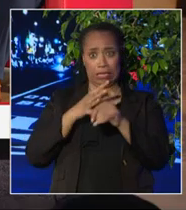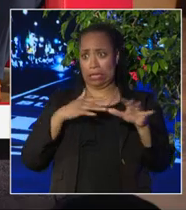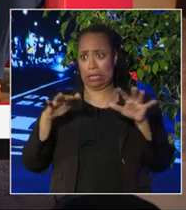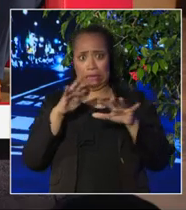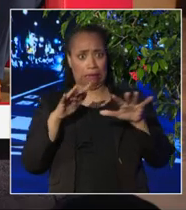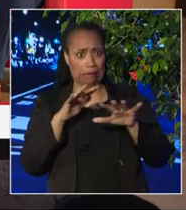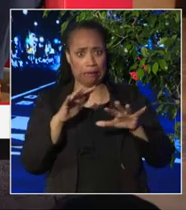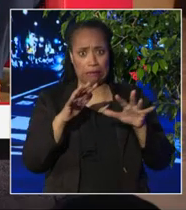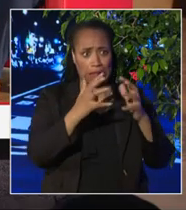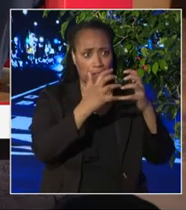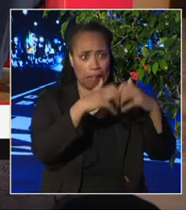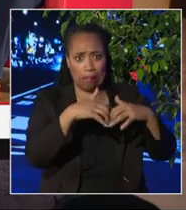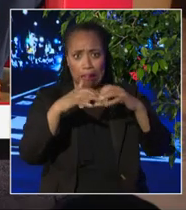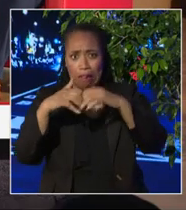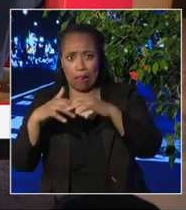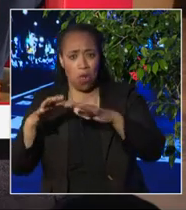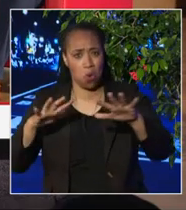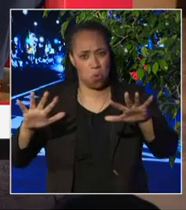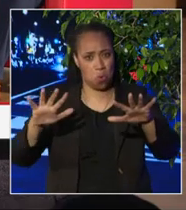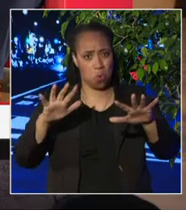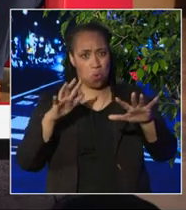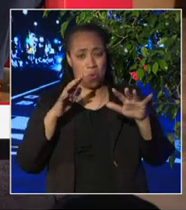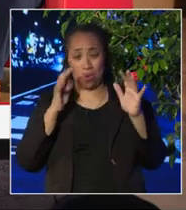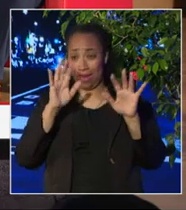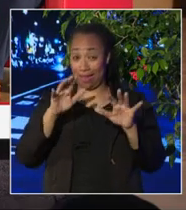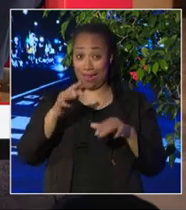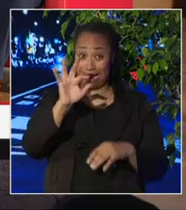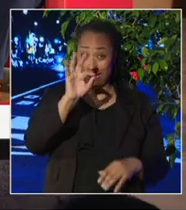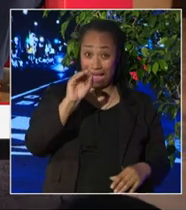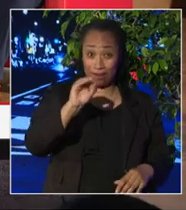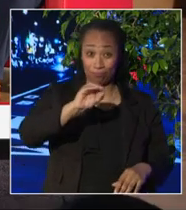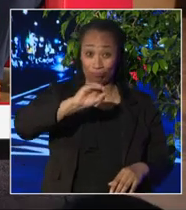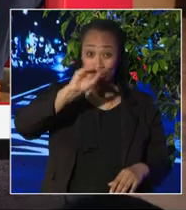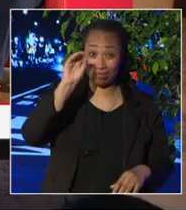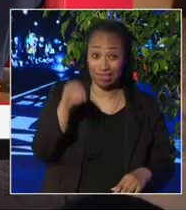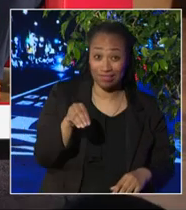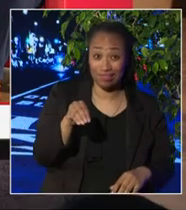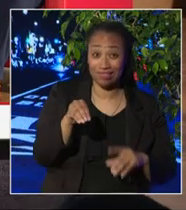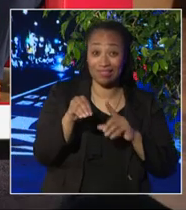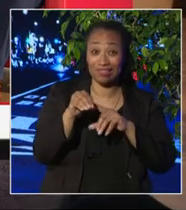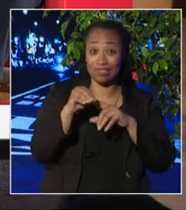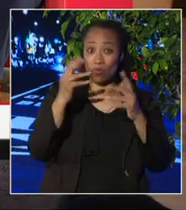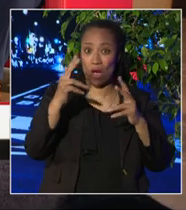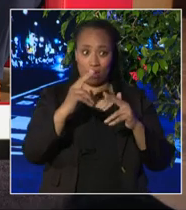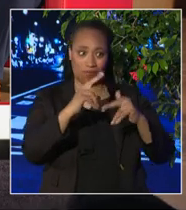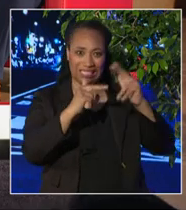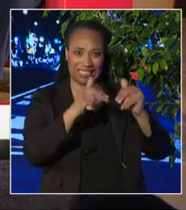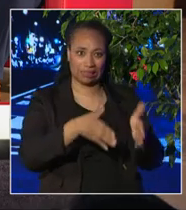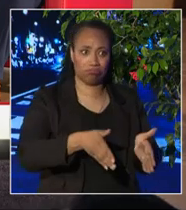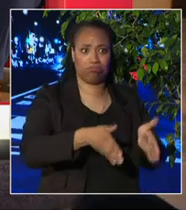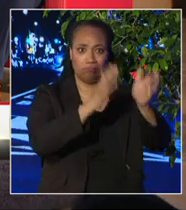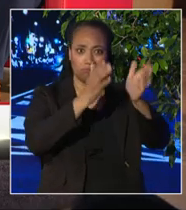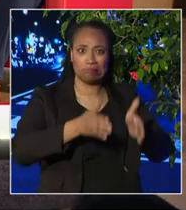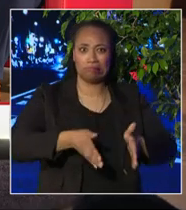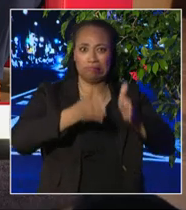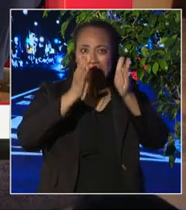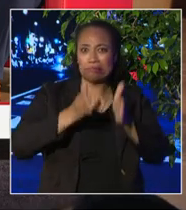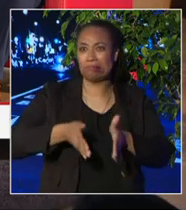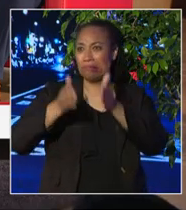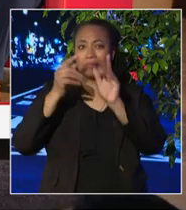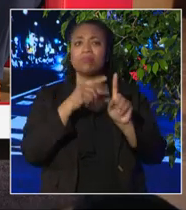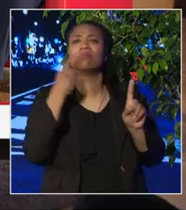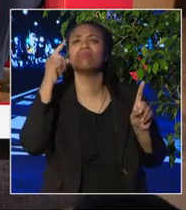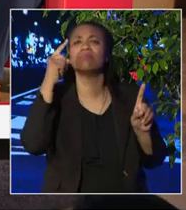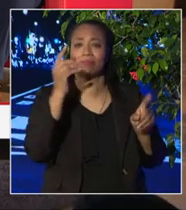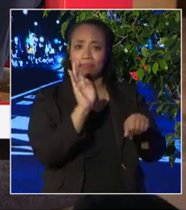When you have almost 90% of your real estate is commercial, you have a remote work phenomenon